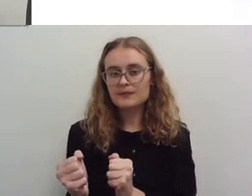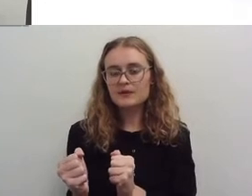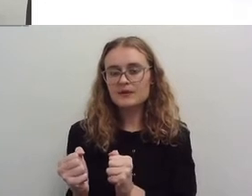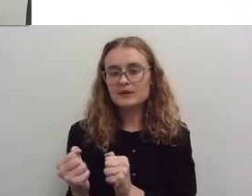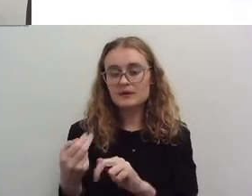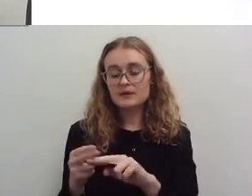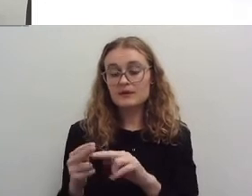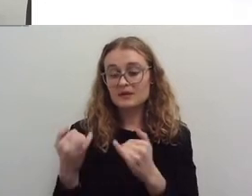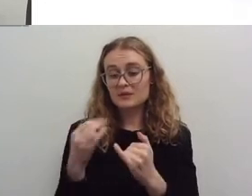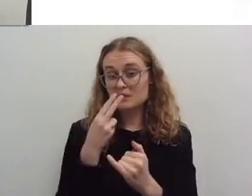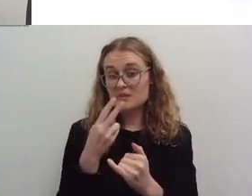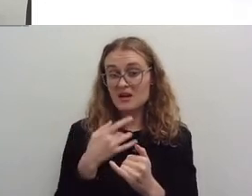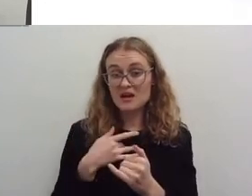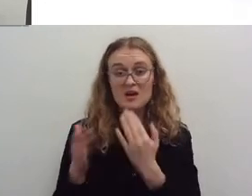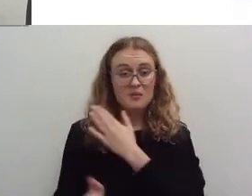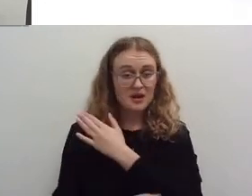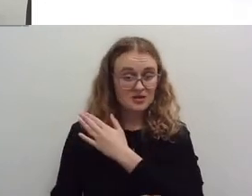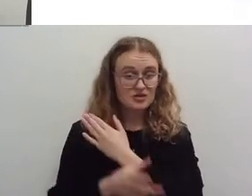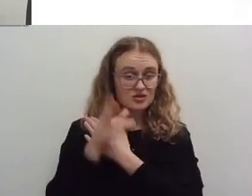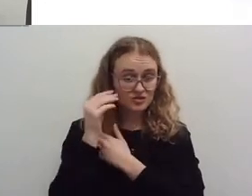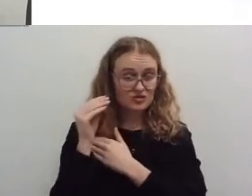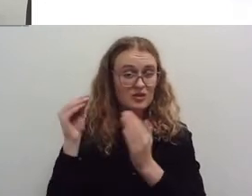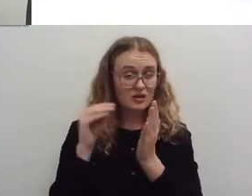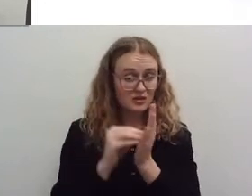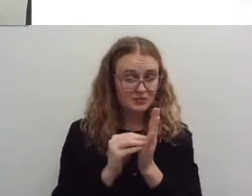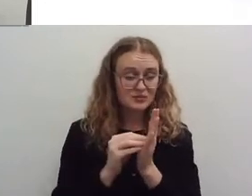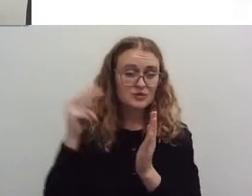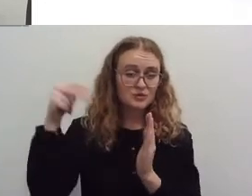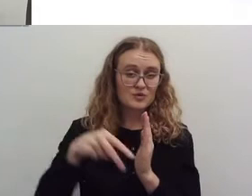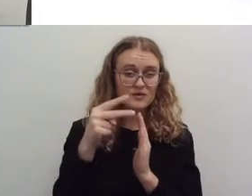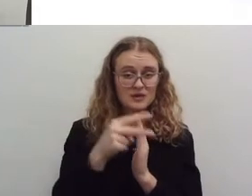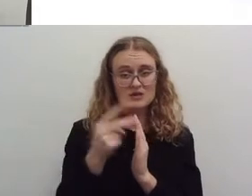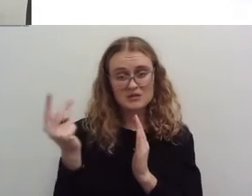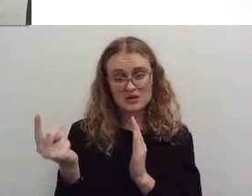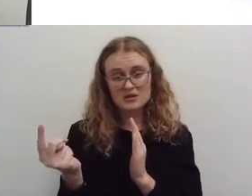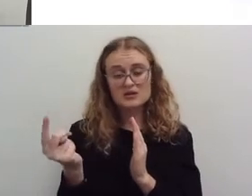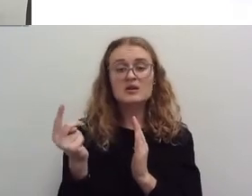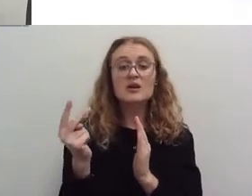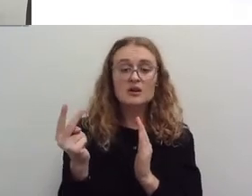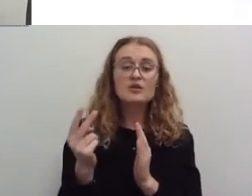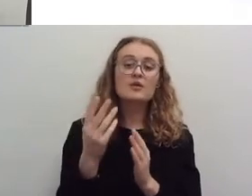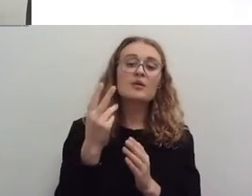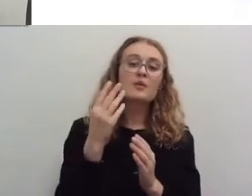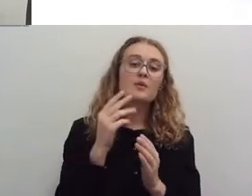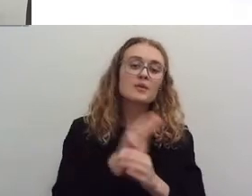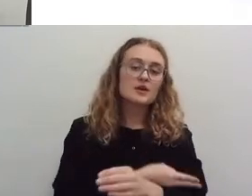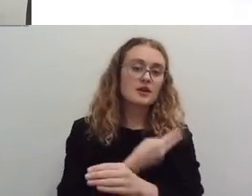keep that in mind, and hopefully we will soon start to send out save the date flyers for that.